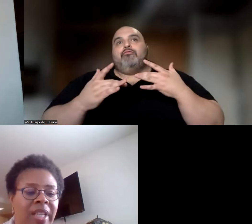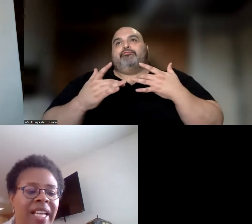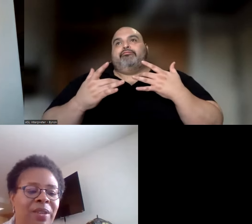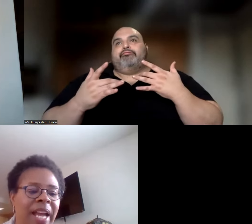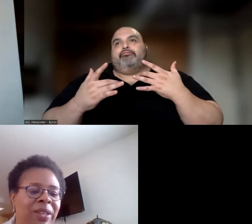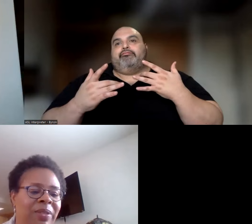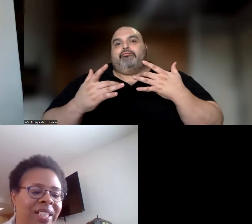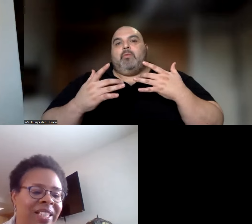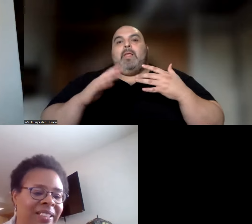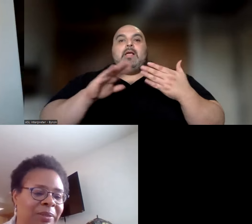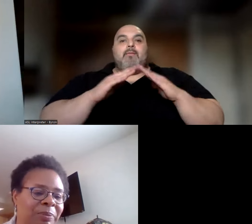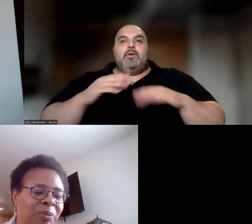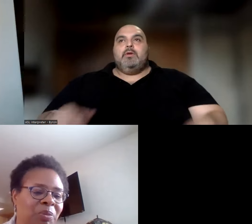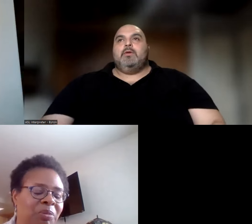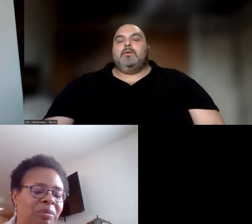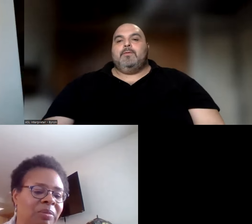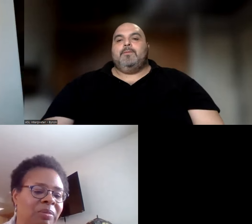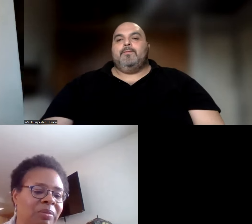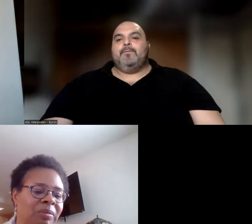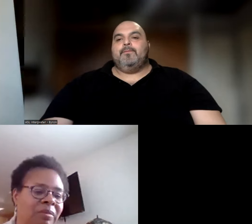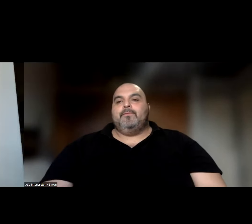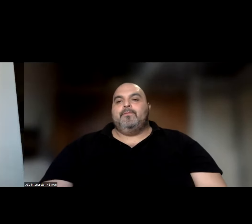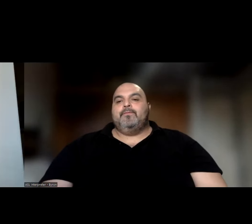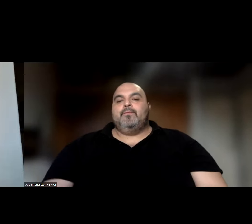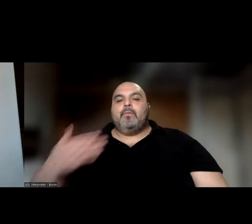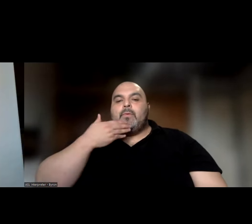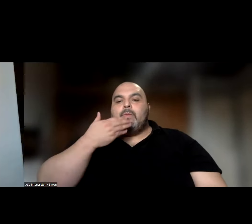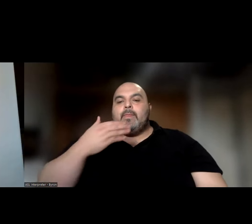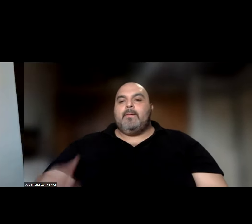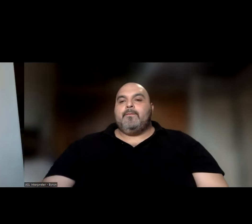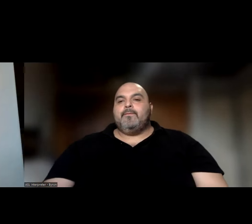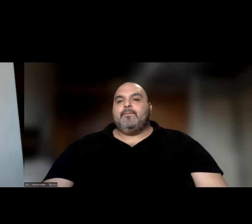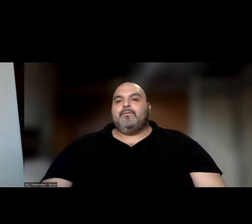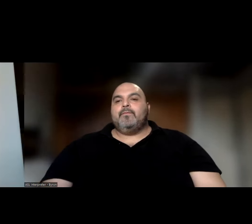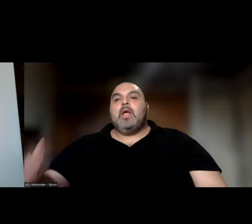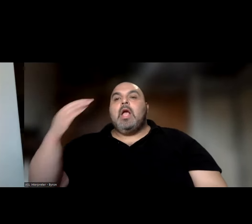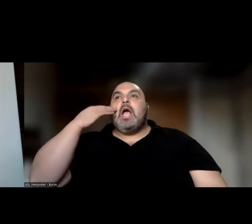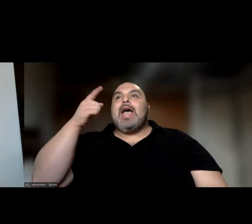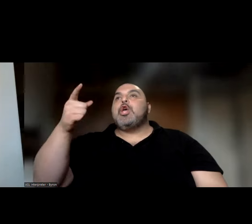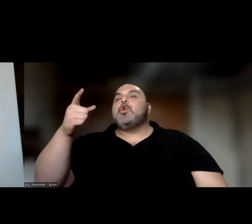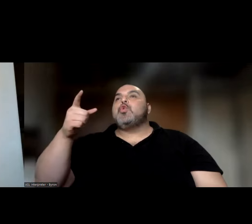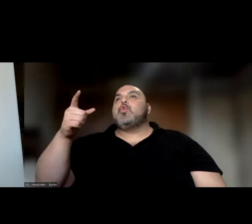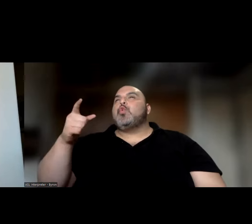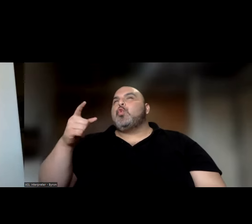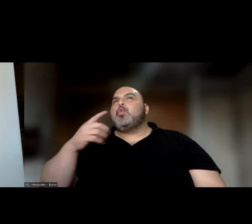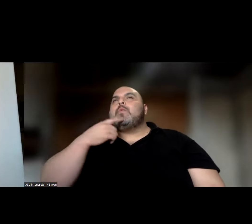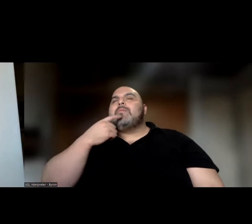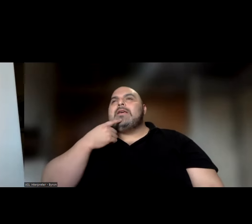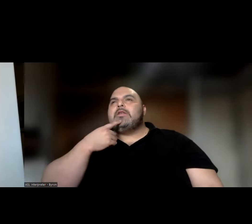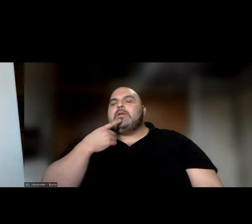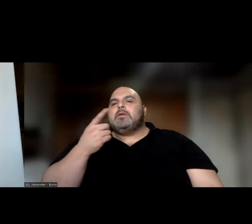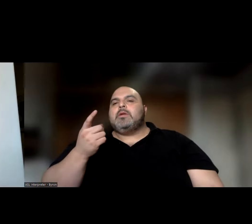Okay, thank you, Catherine. Thank you. Pam, I know earlier you mentioned the importance